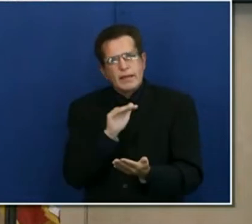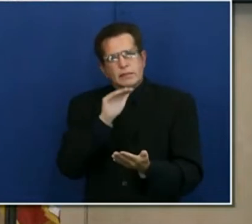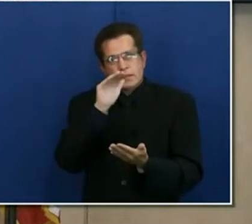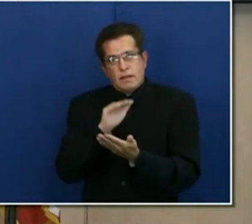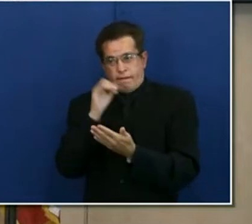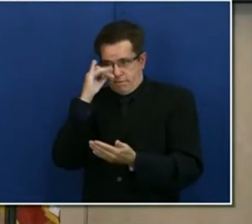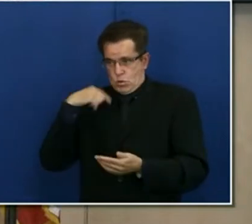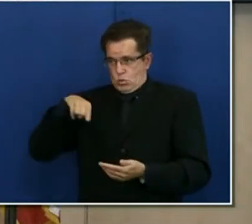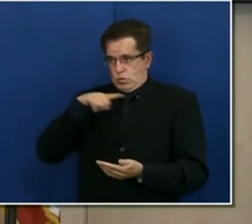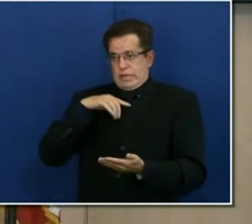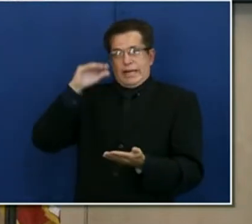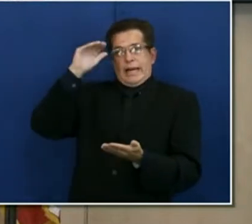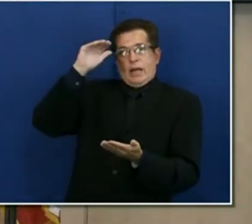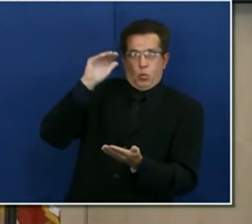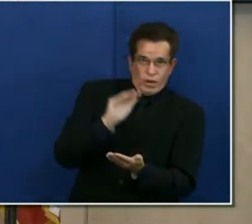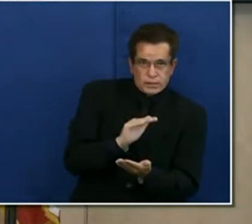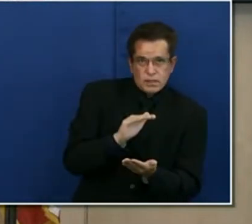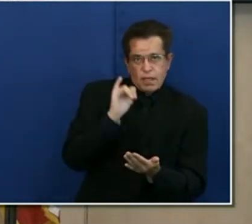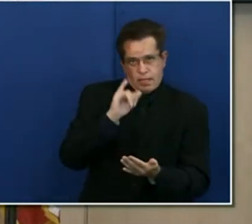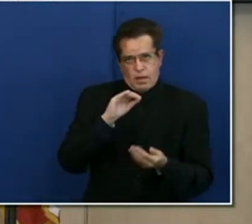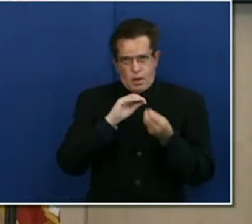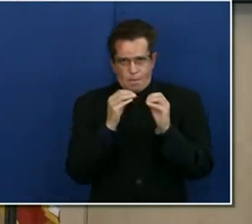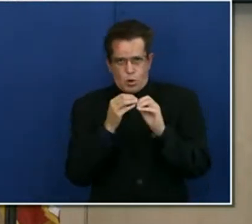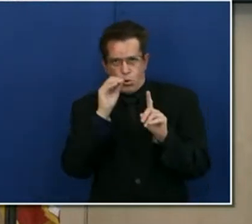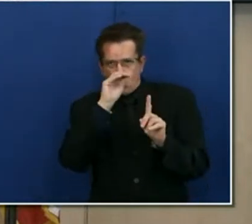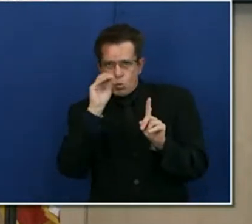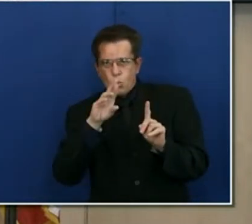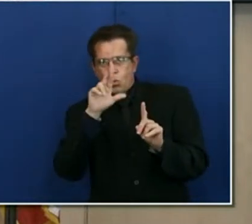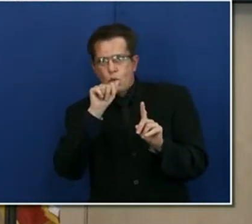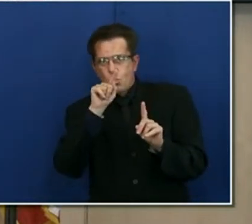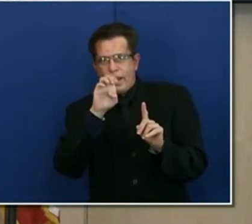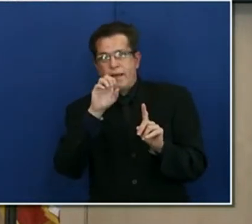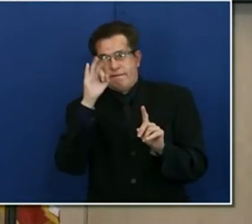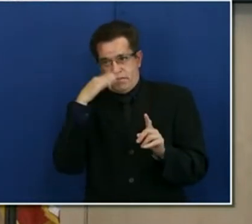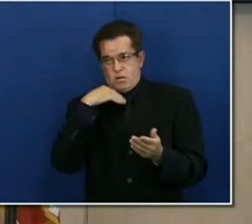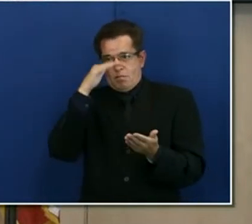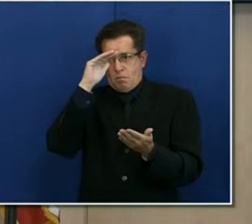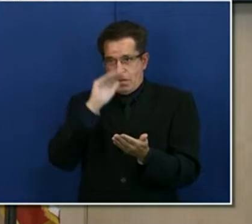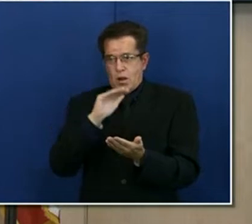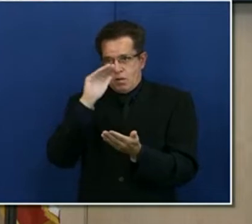decreasing testing positivity and case rates in the next slide,